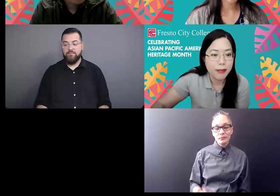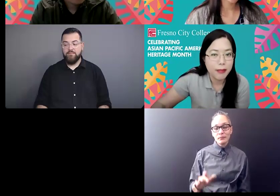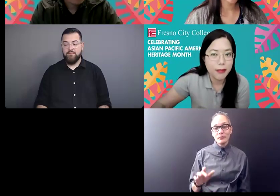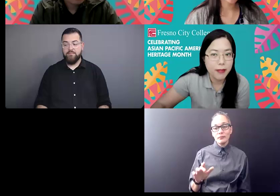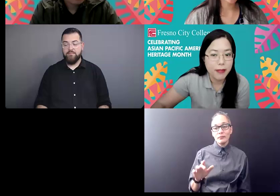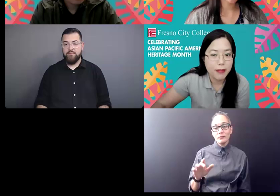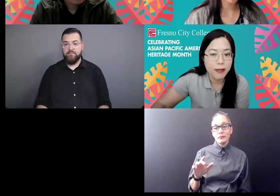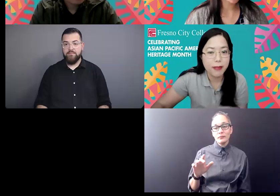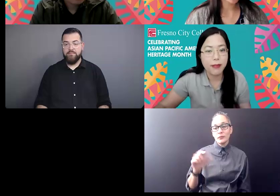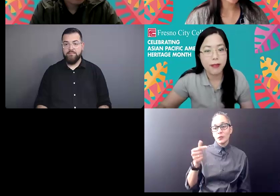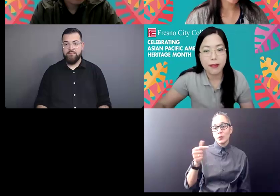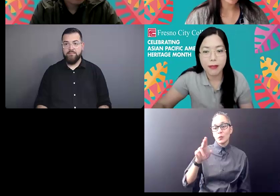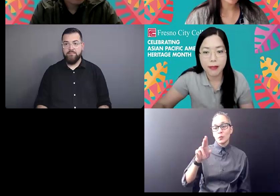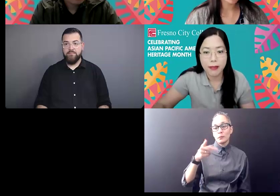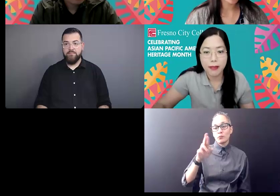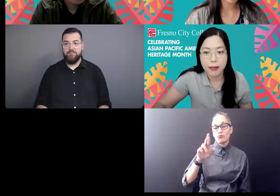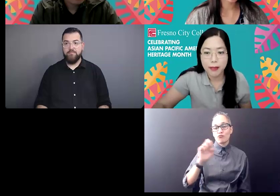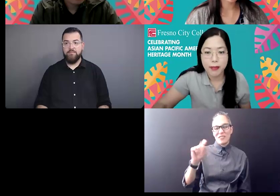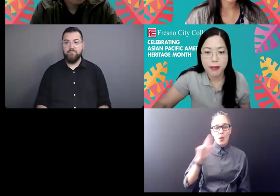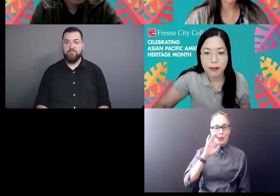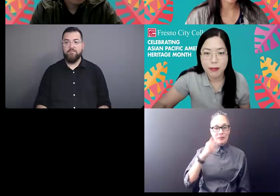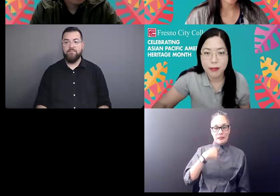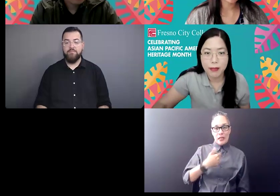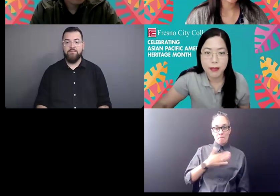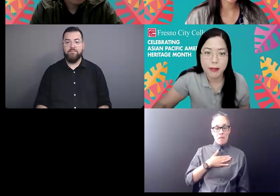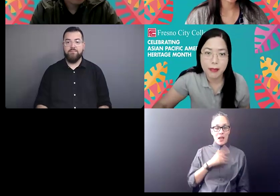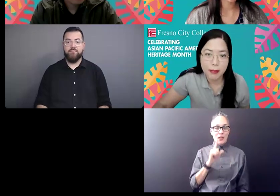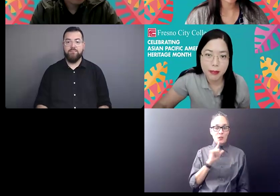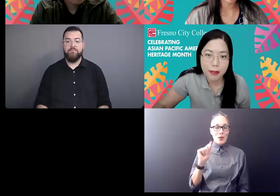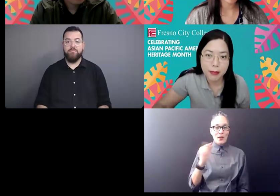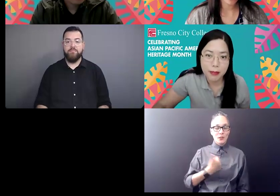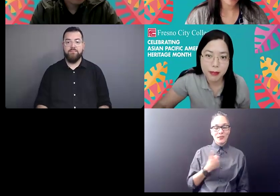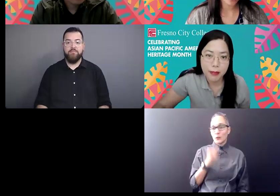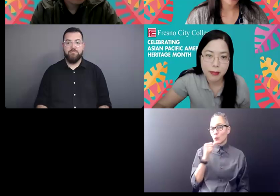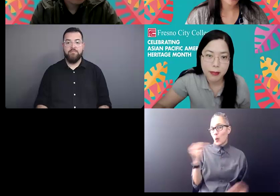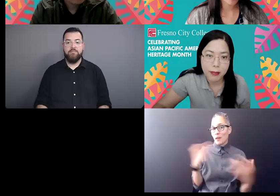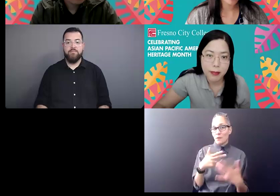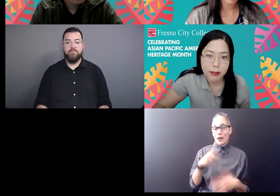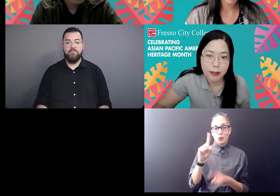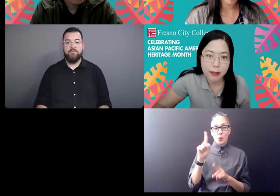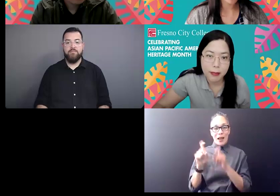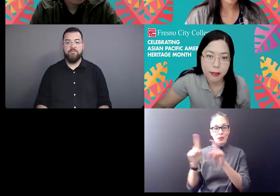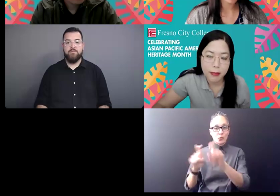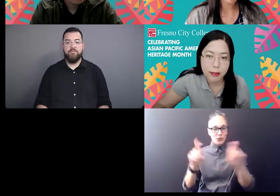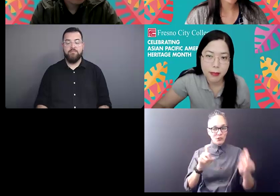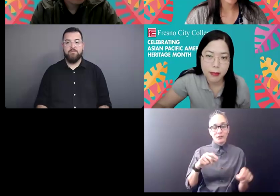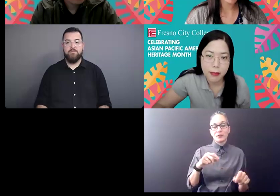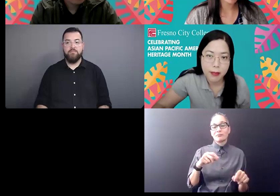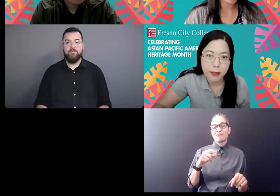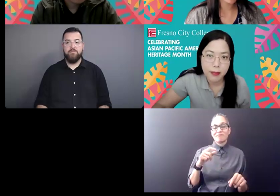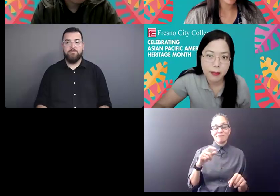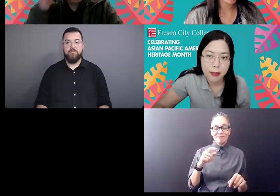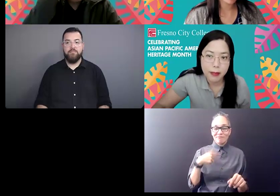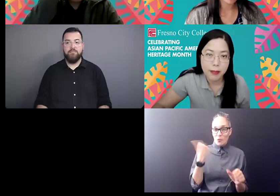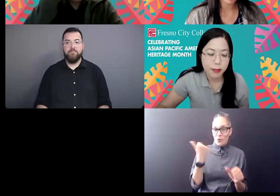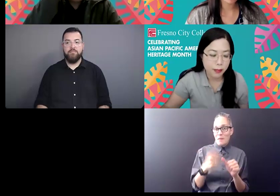I could say to my 20-year-old self, don't be afraid to ask questions. I remember a